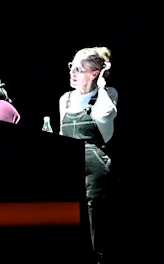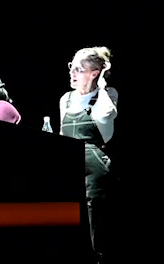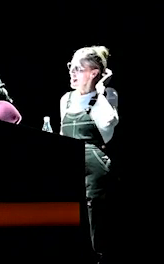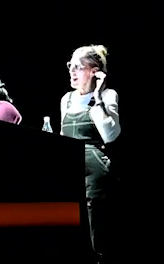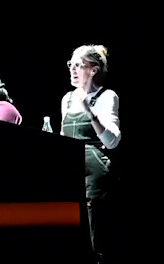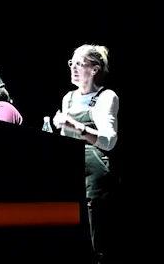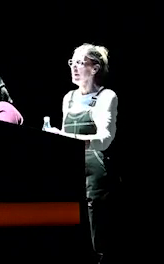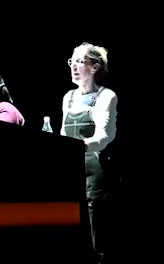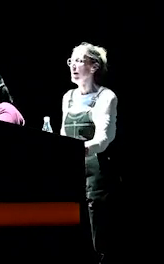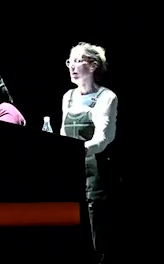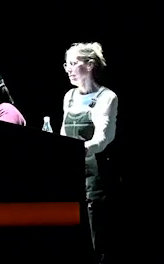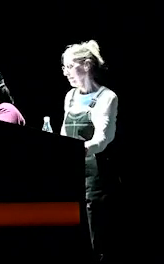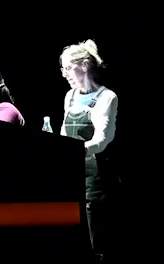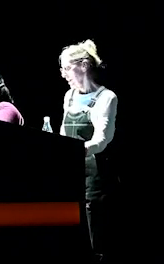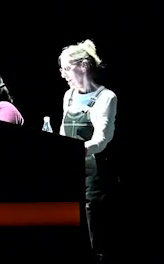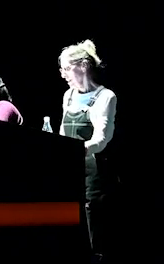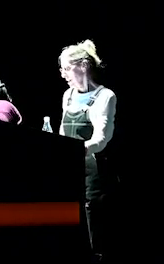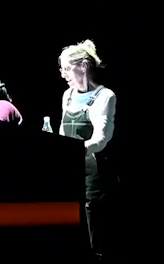welcome, and